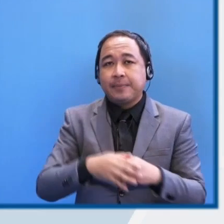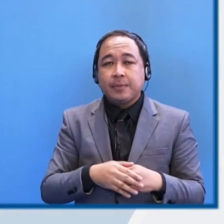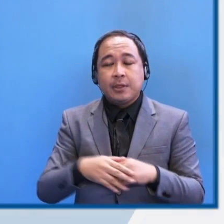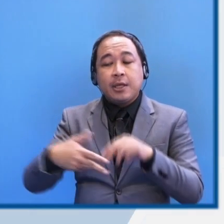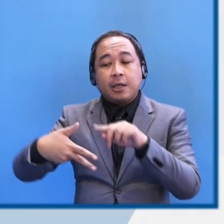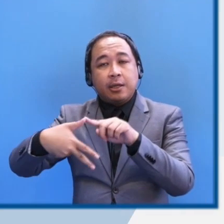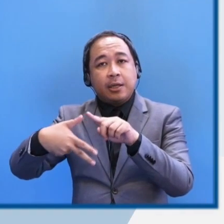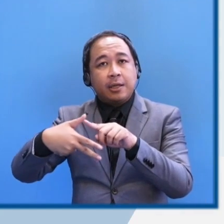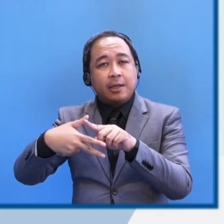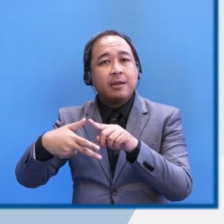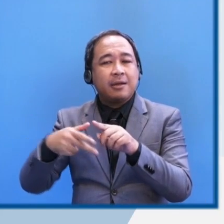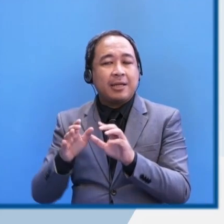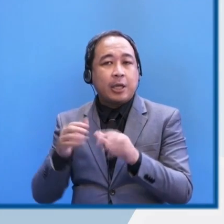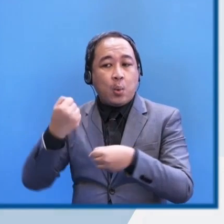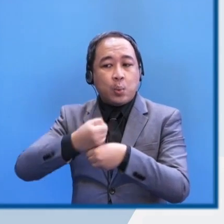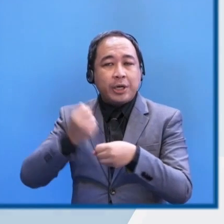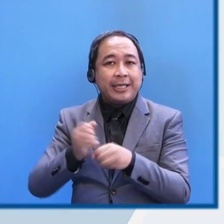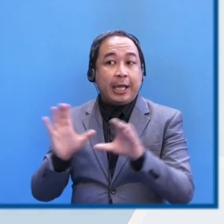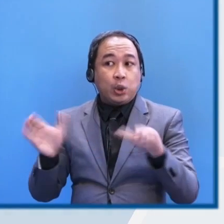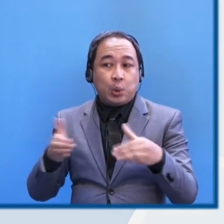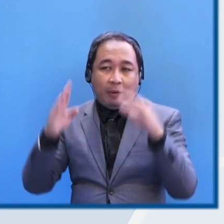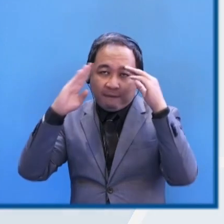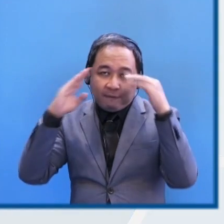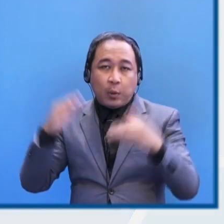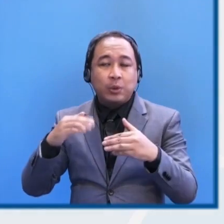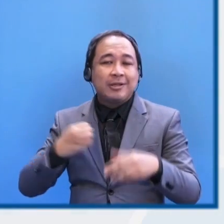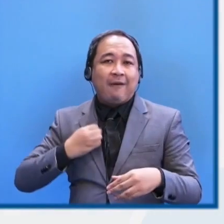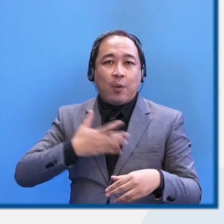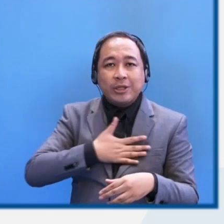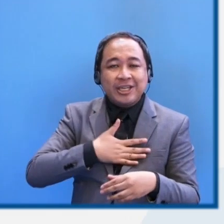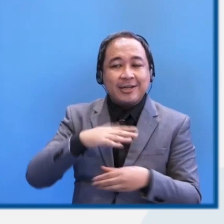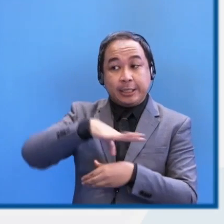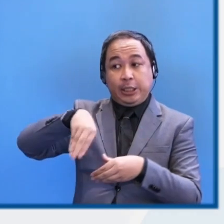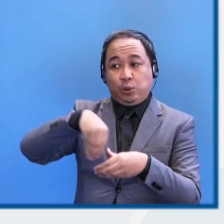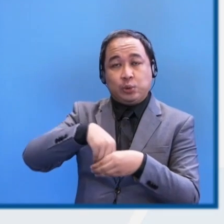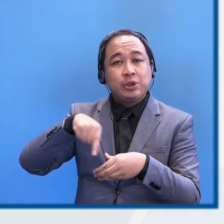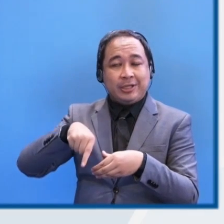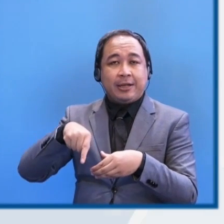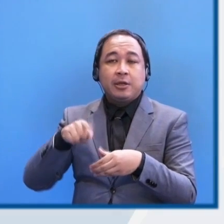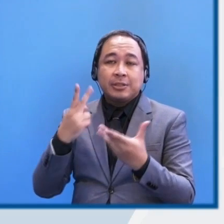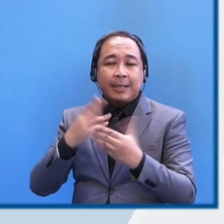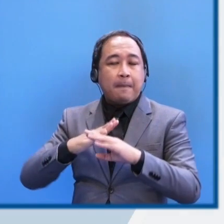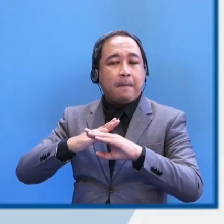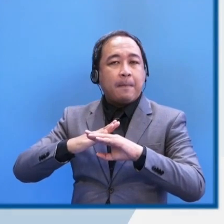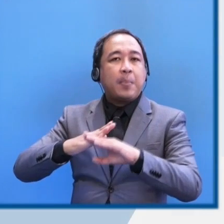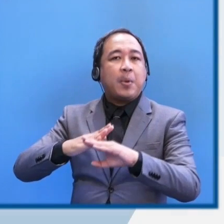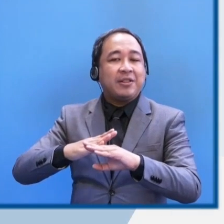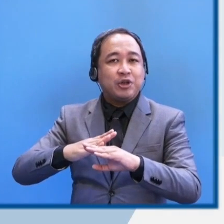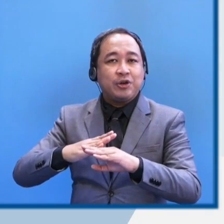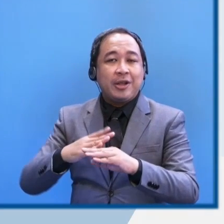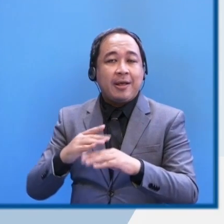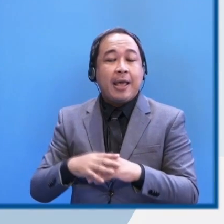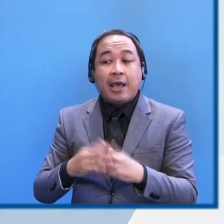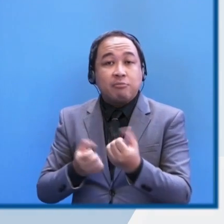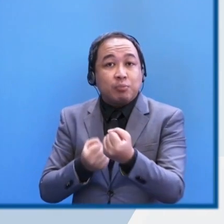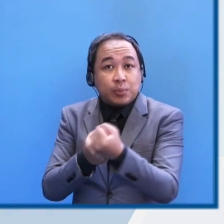Technical Working Group on Protection, Gender and Inclusion under the Working Group on Prevention and Mitigation, the Joint